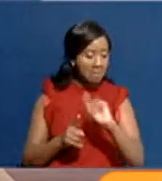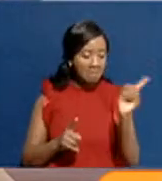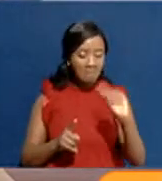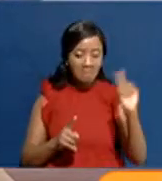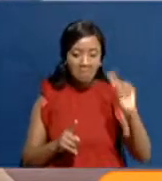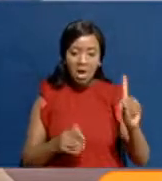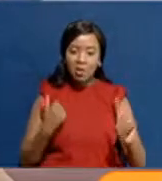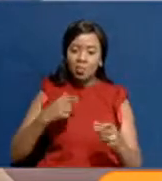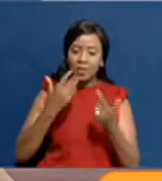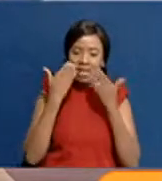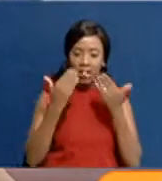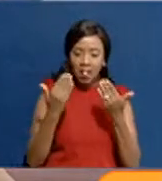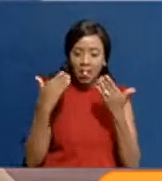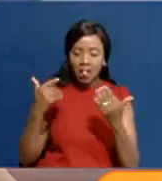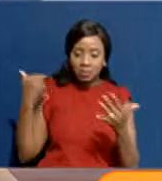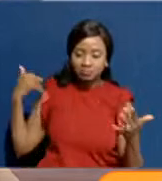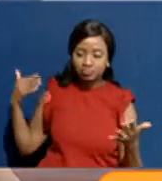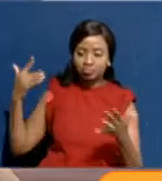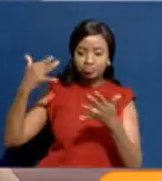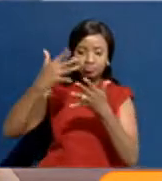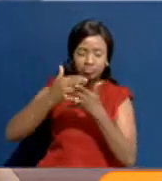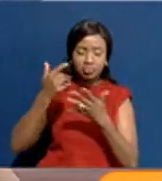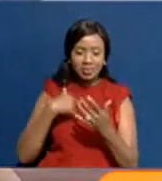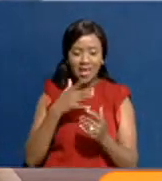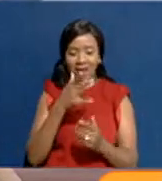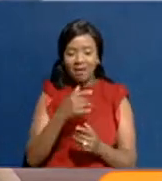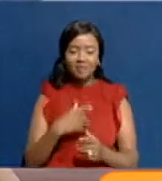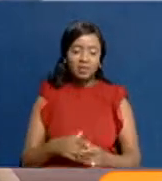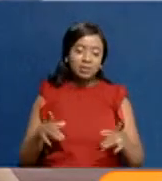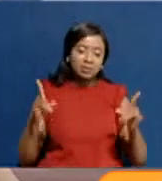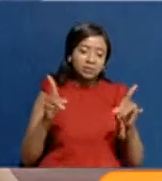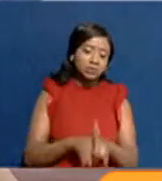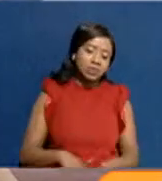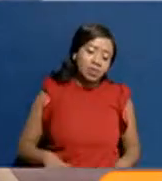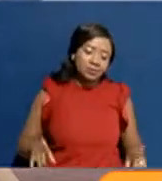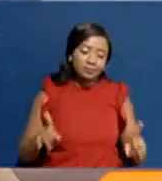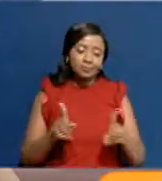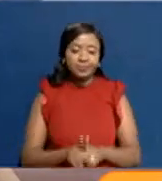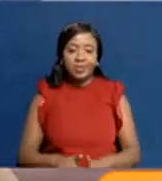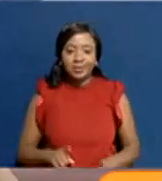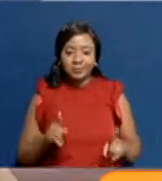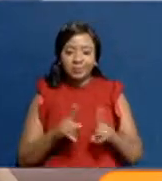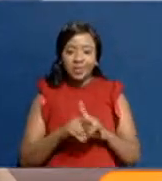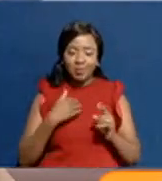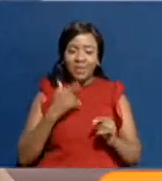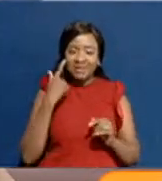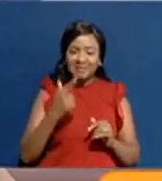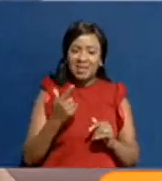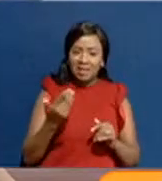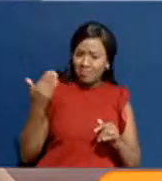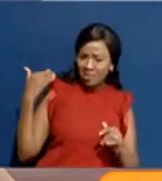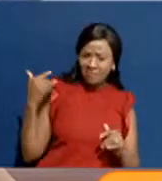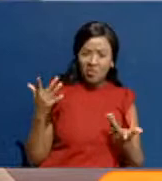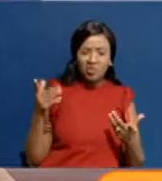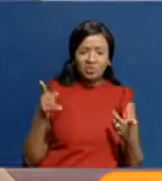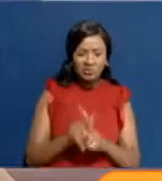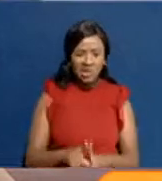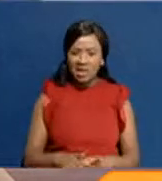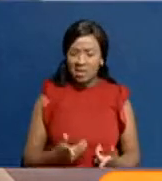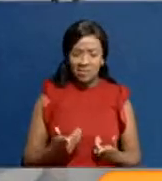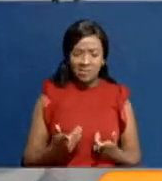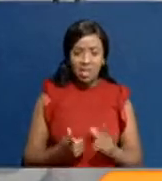seems there is a play here. There's an MO. There's a way this works. We've seen